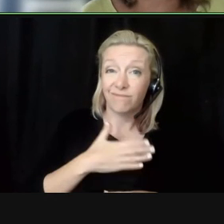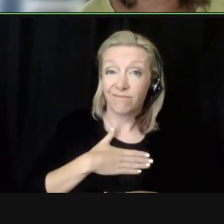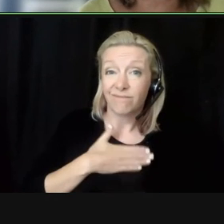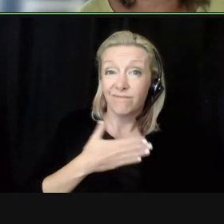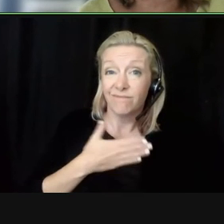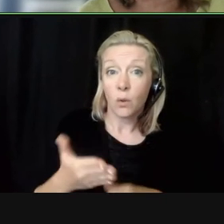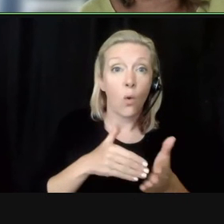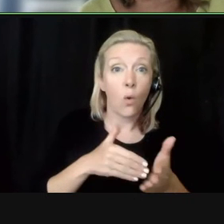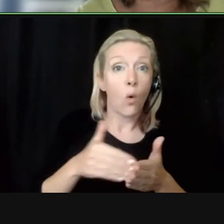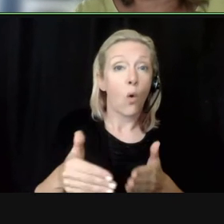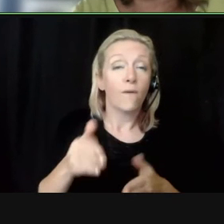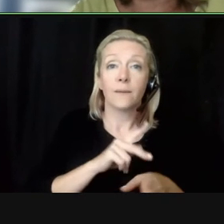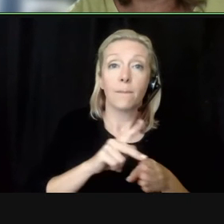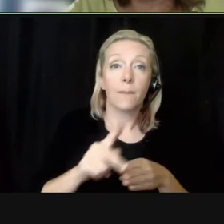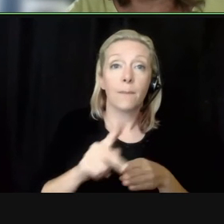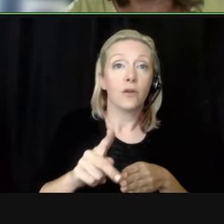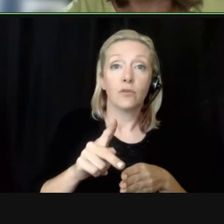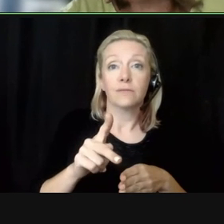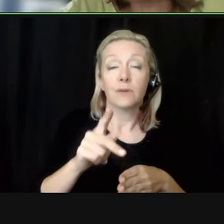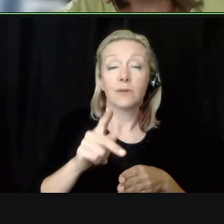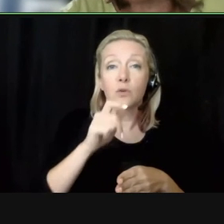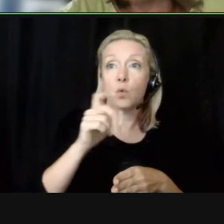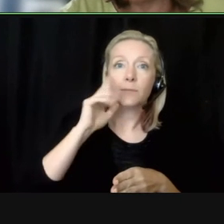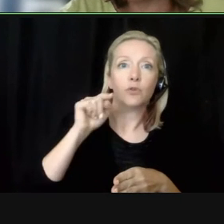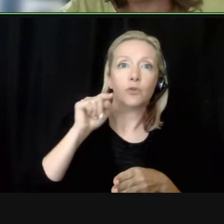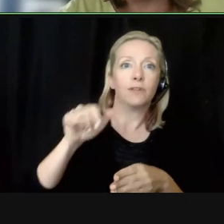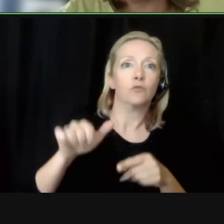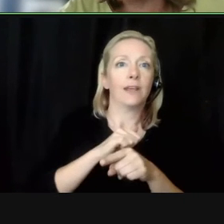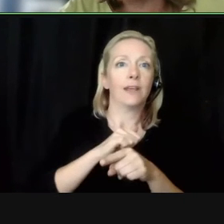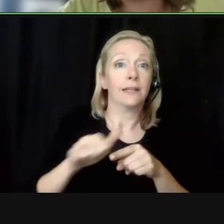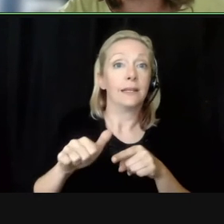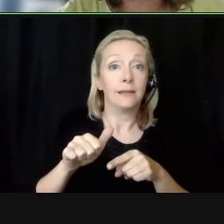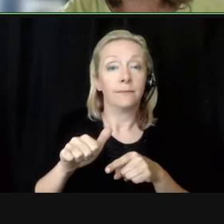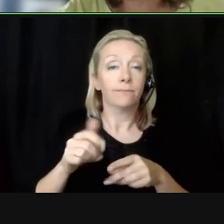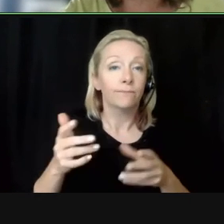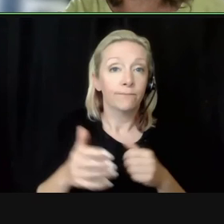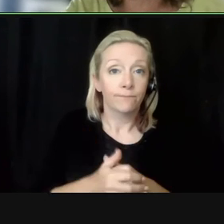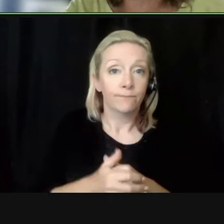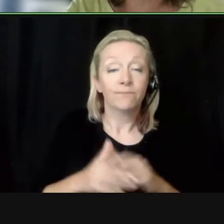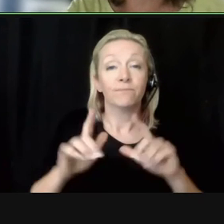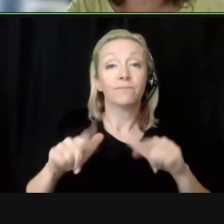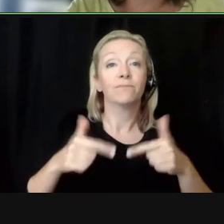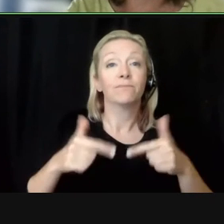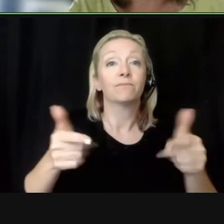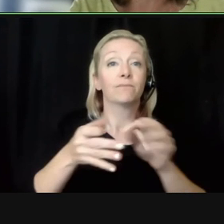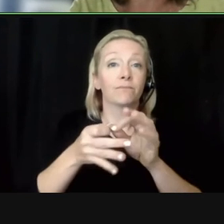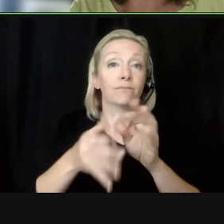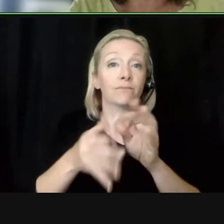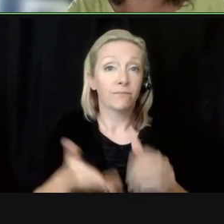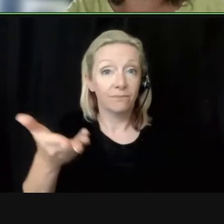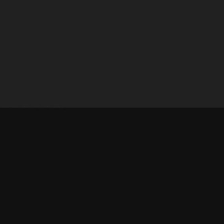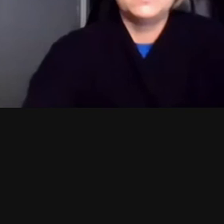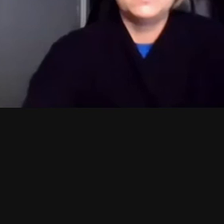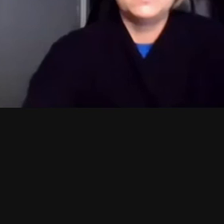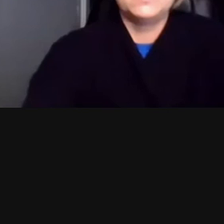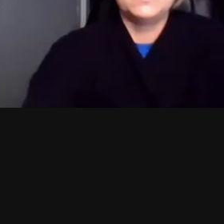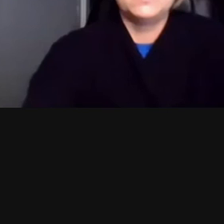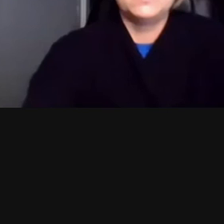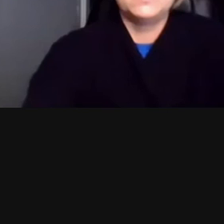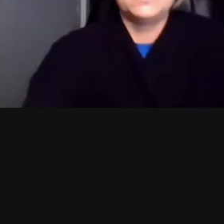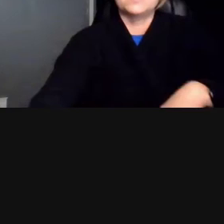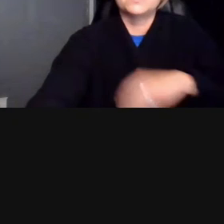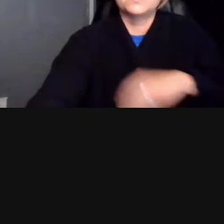part as their general training. And I know that is really difficult for people